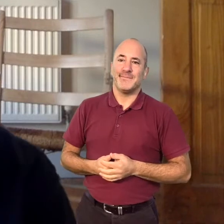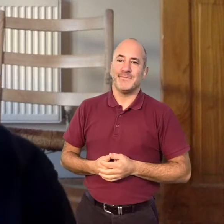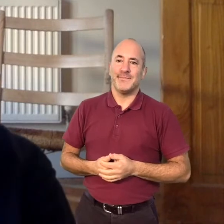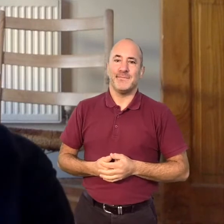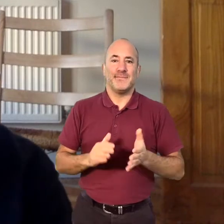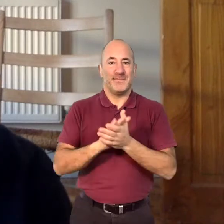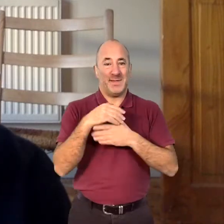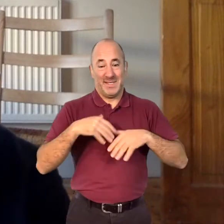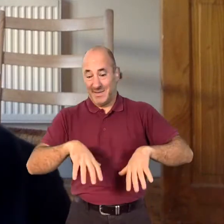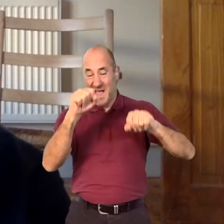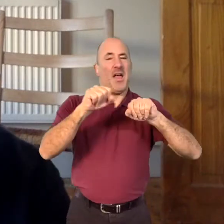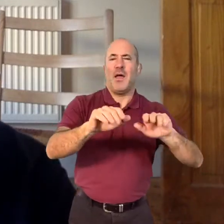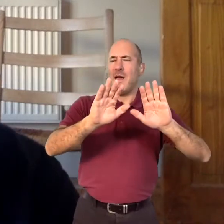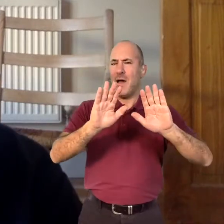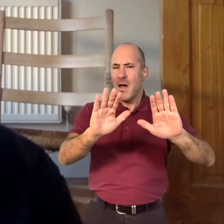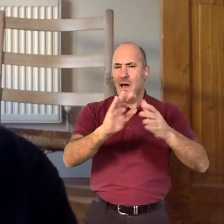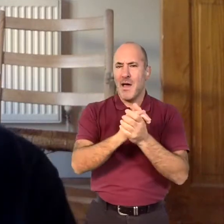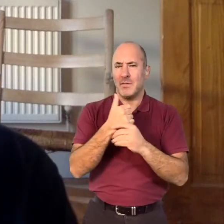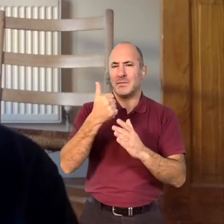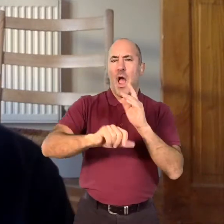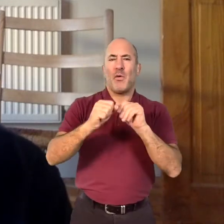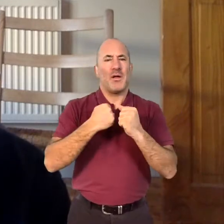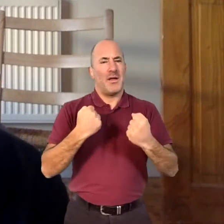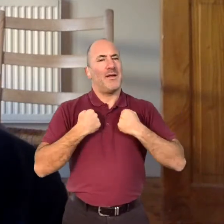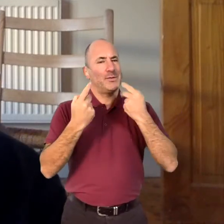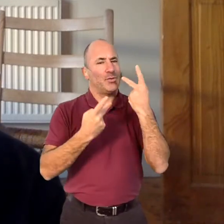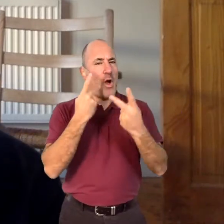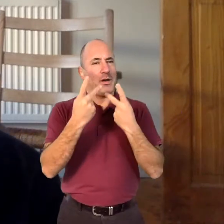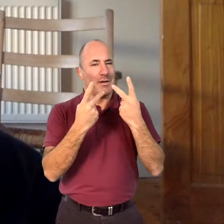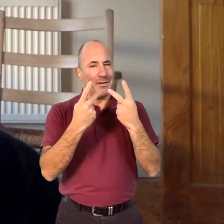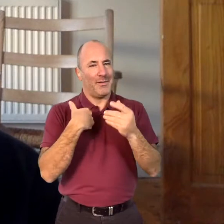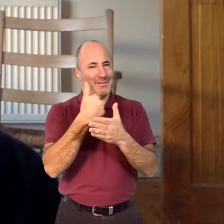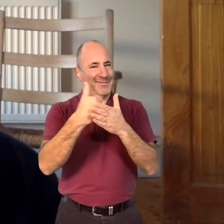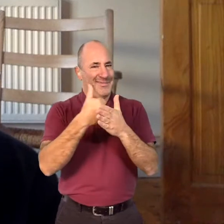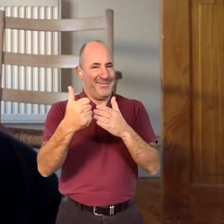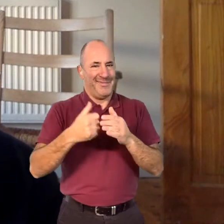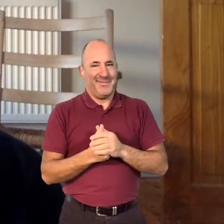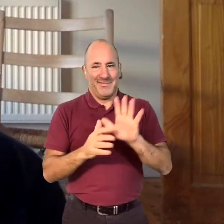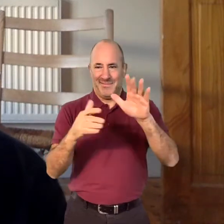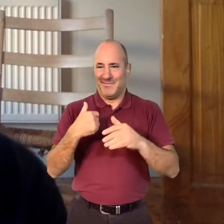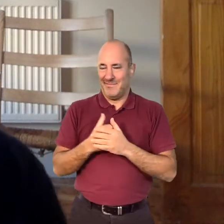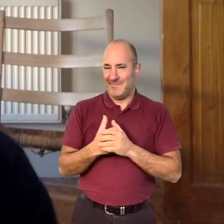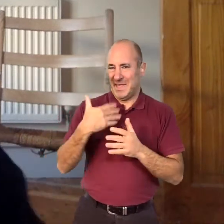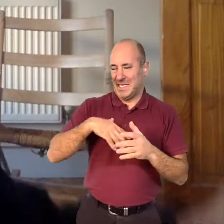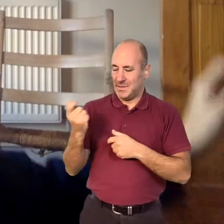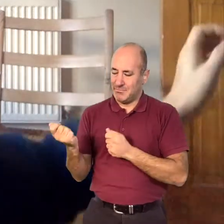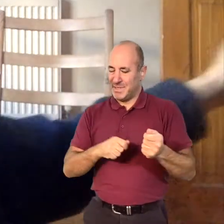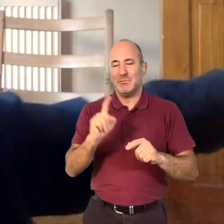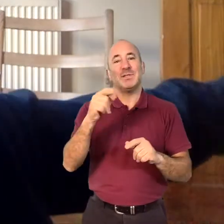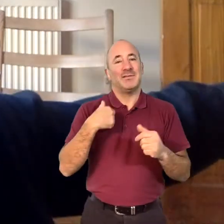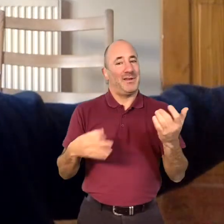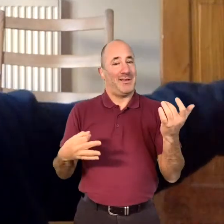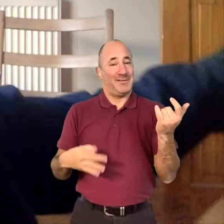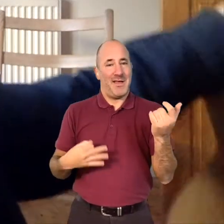But before we get started with that, we're going to start with our song that we normally start with. So I'm going to get my guitar, which is